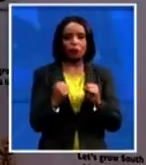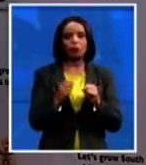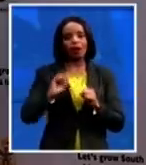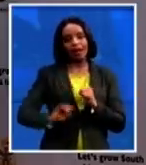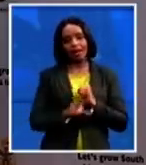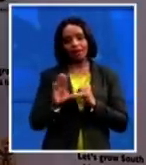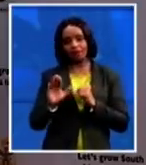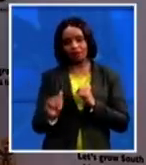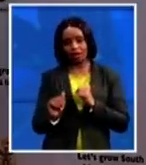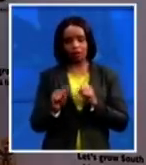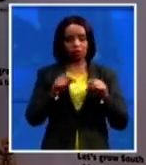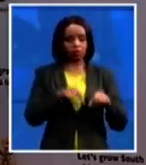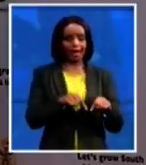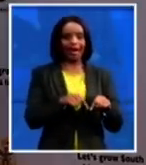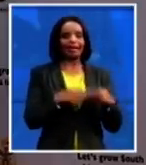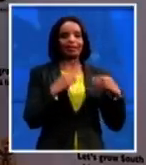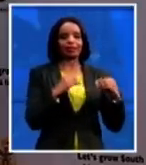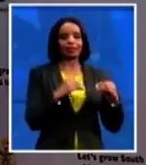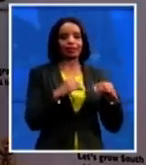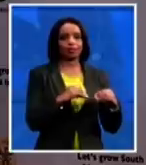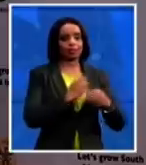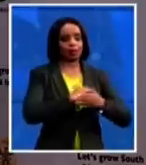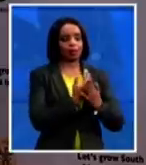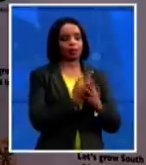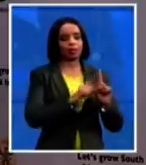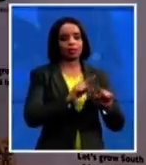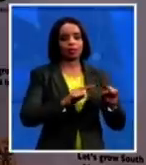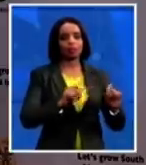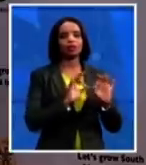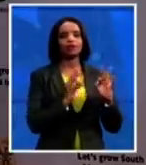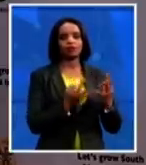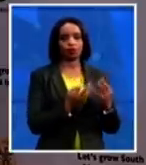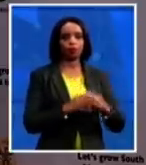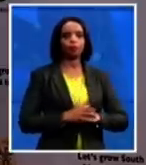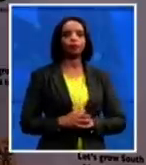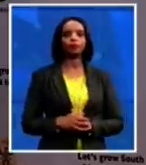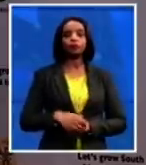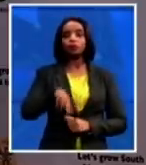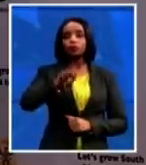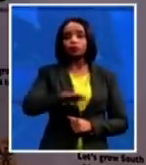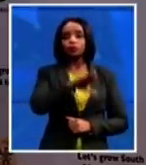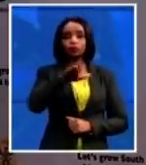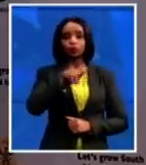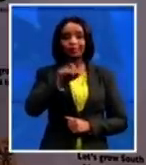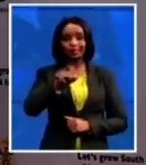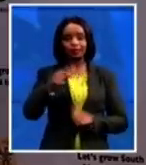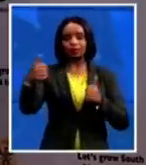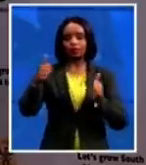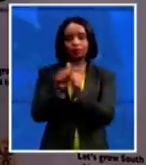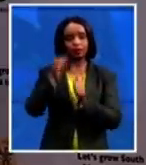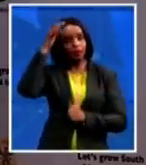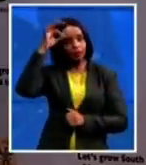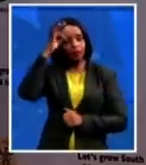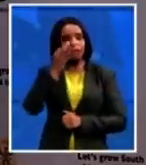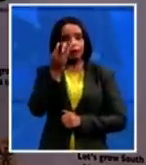forums. South Africa and the partner states explored ways to leverage the opportunities presented by the